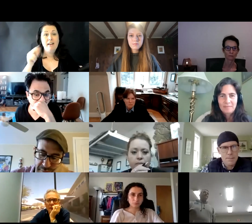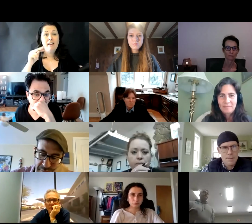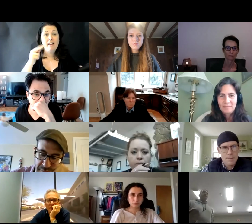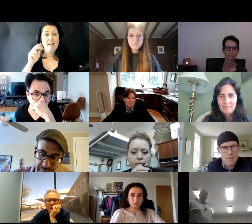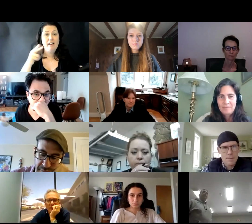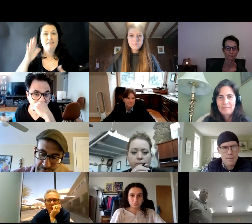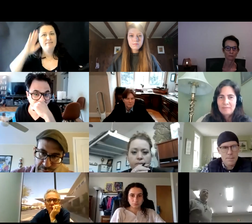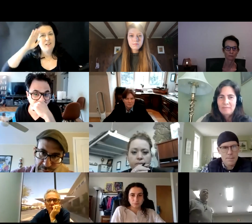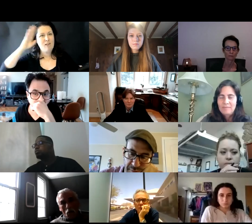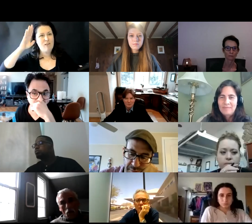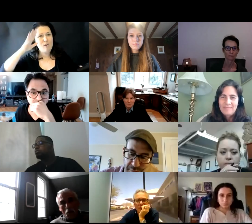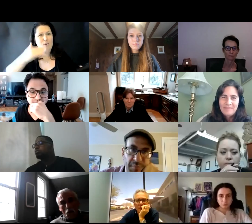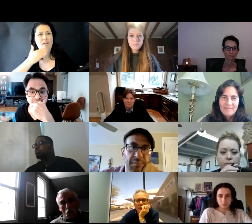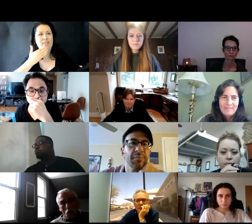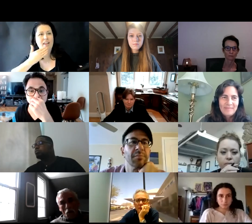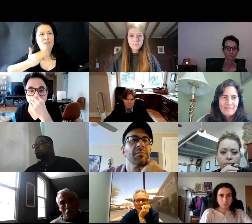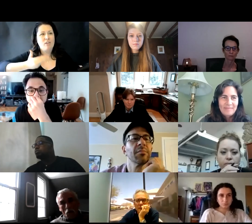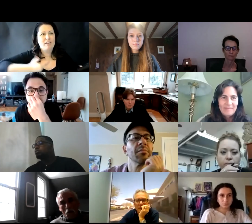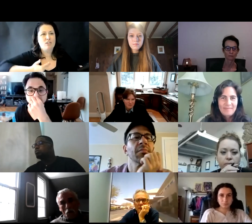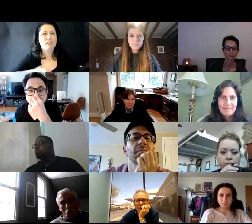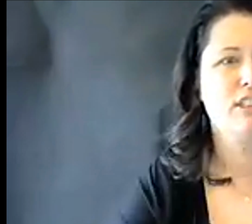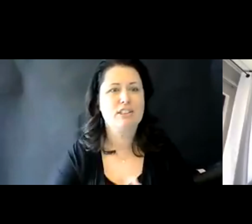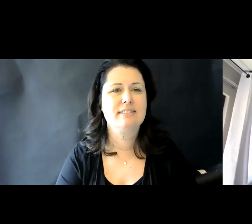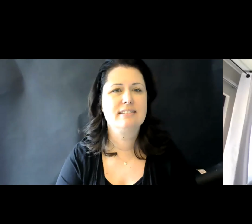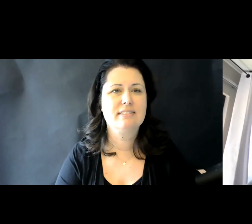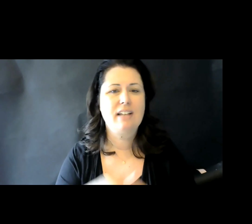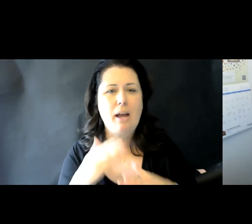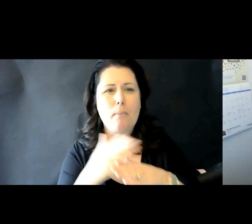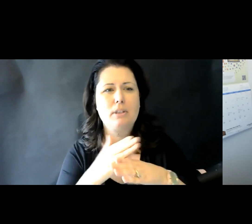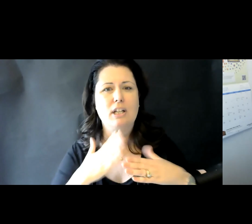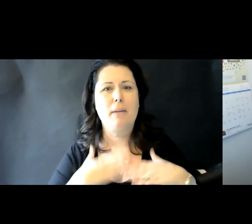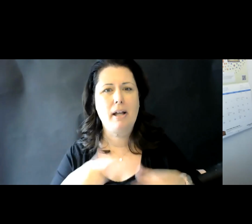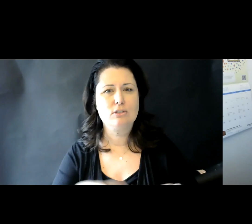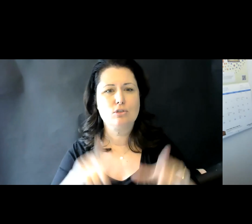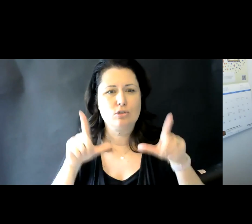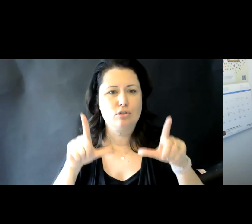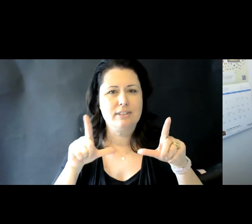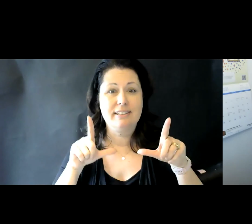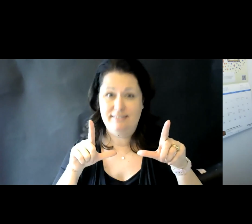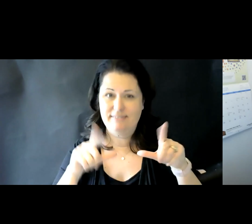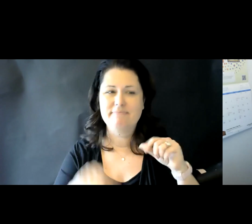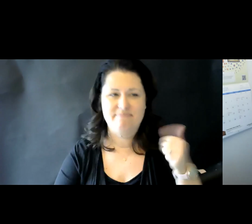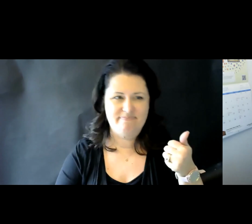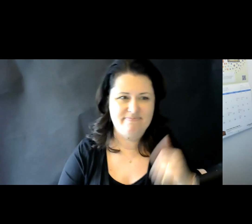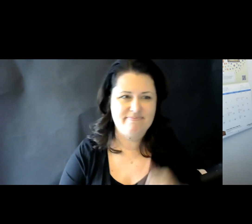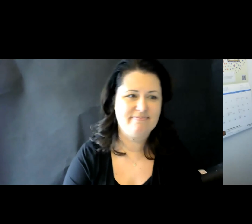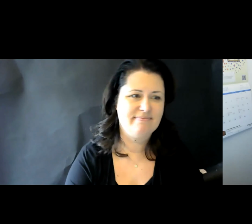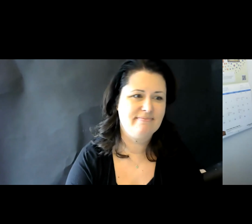Hi, everyone. Thanks for the introduction, Bettina. Let me just share my screen here.